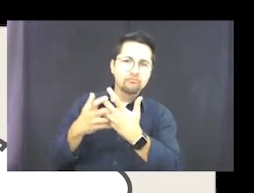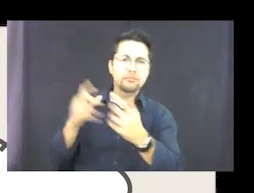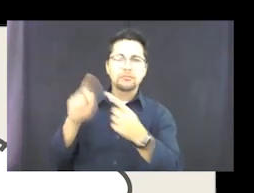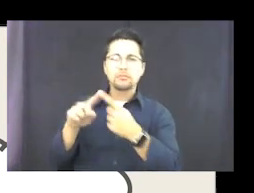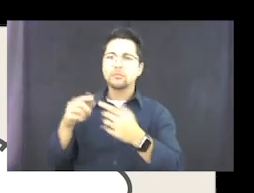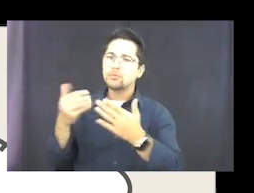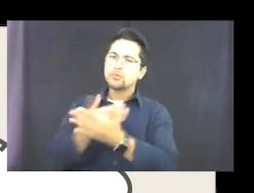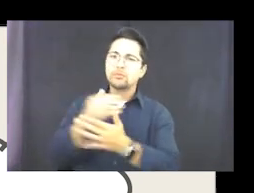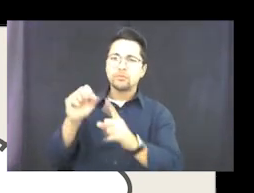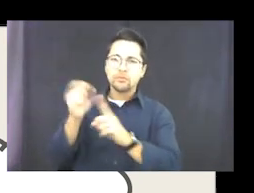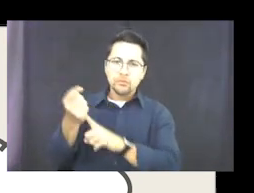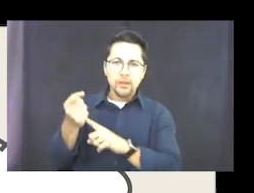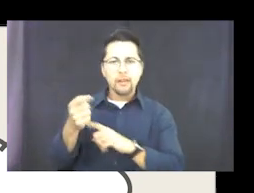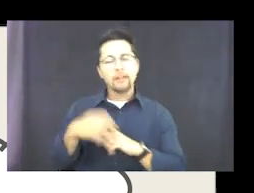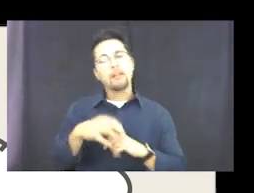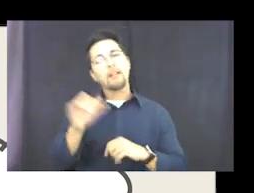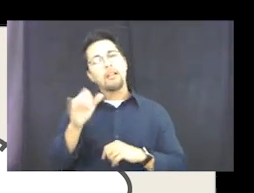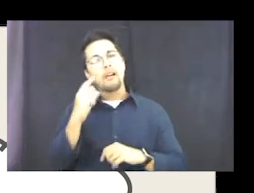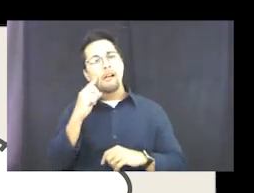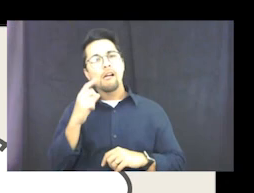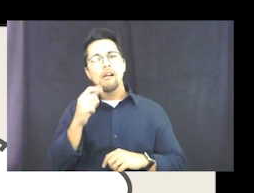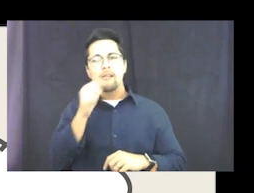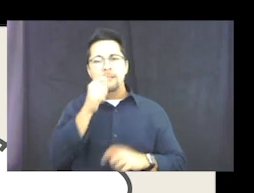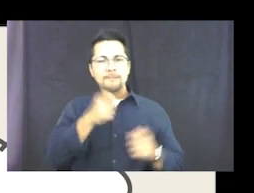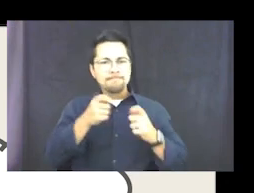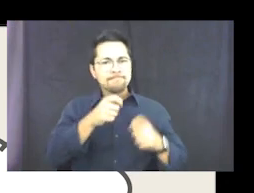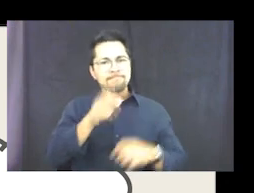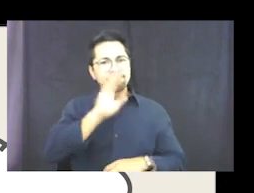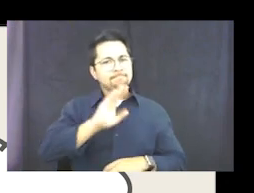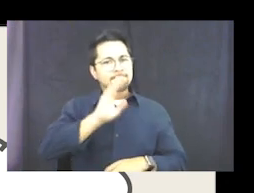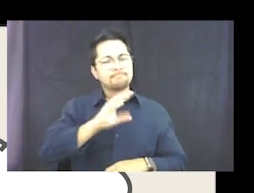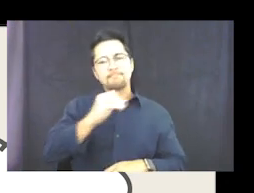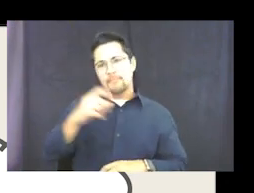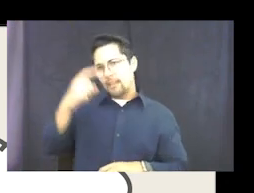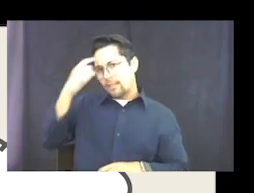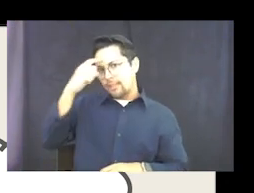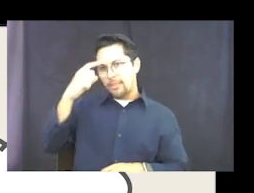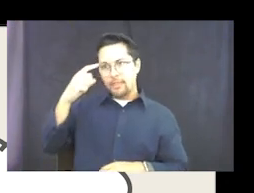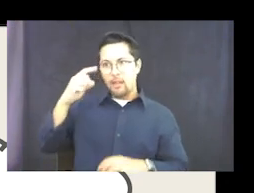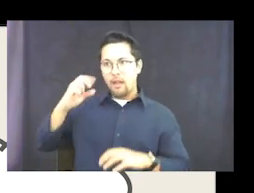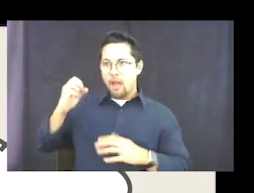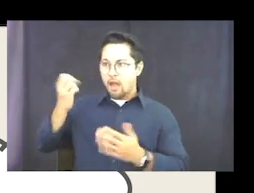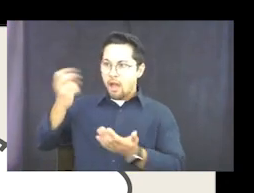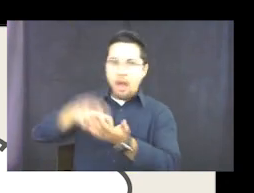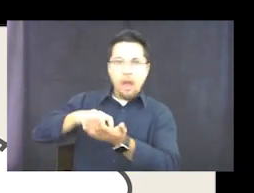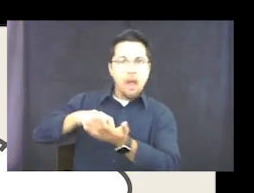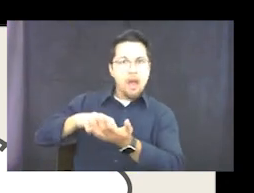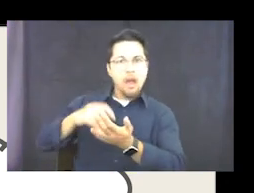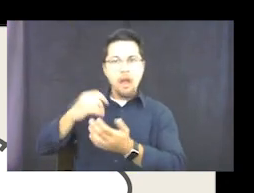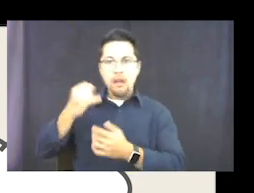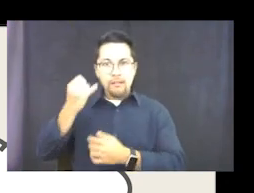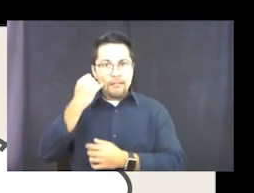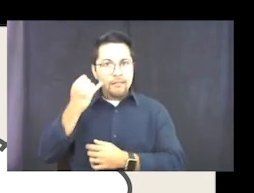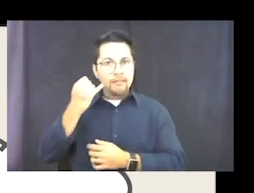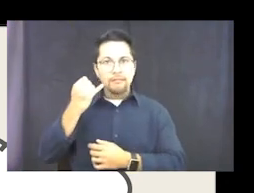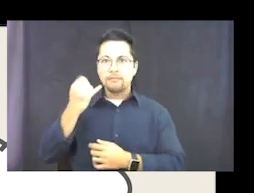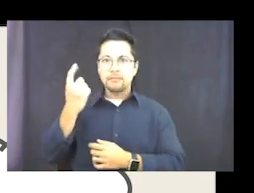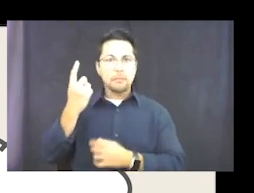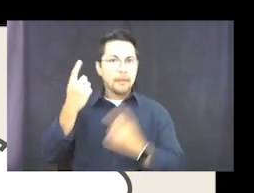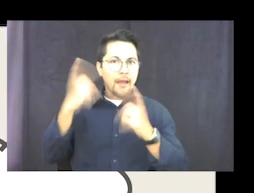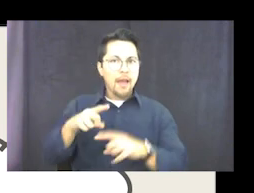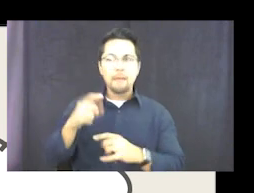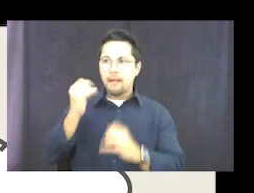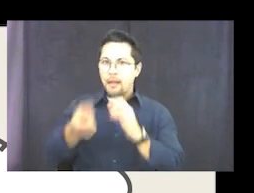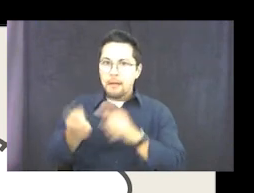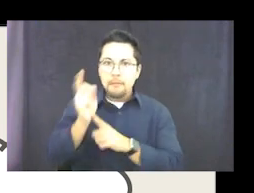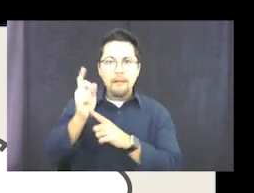and deal with changes. It includes handling frustration and being able to think on our toes when we need to solve a problem at the last minute. It also